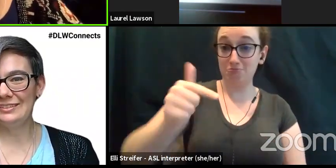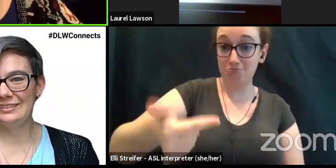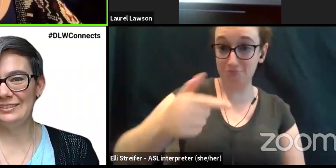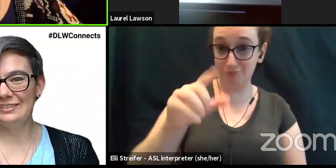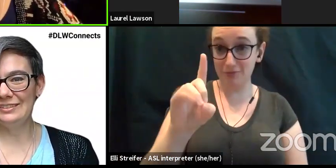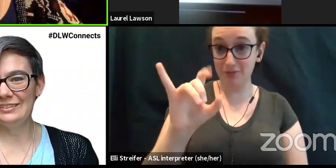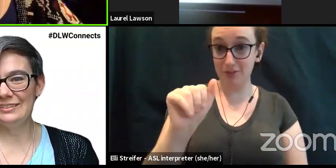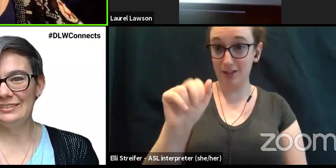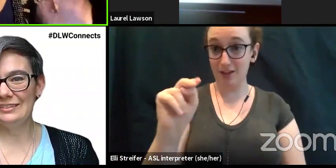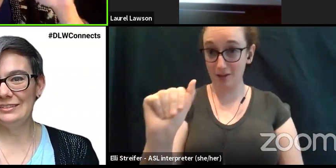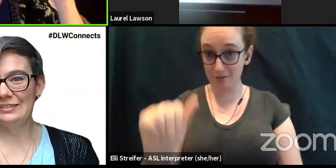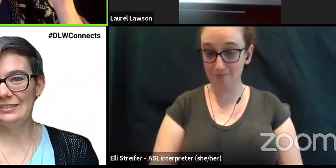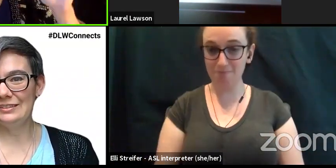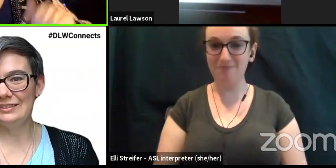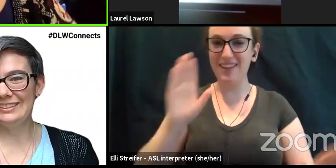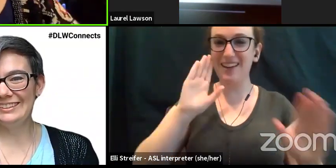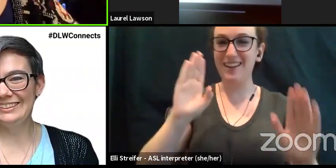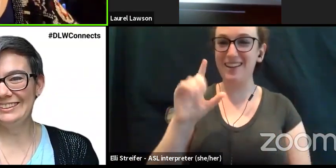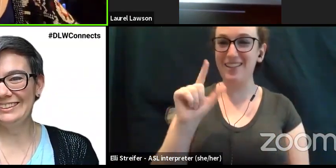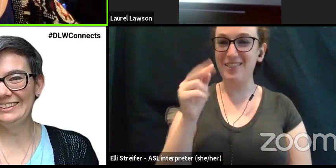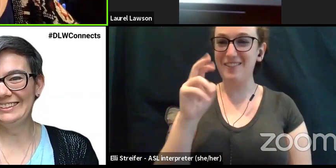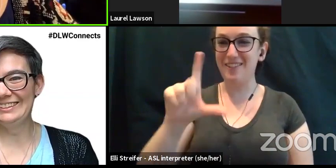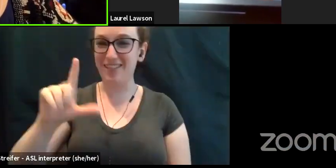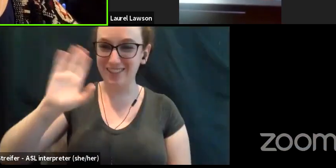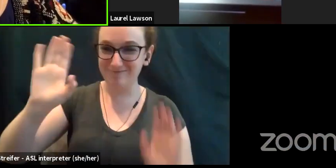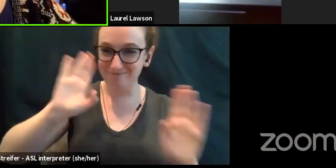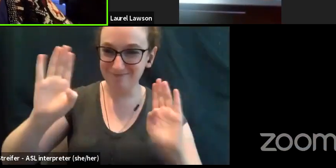you. Hi, Laurel.